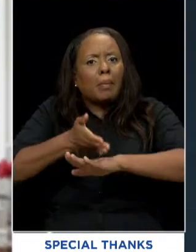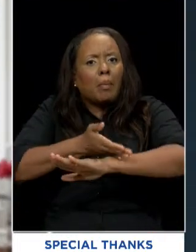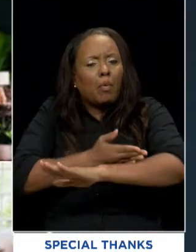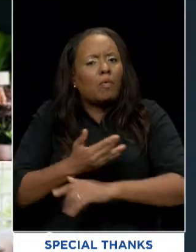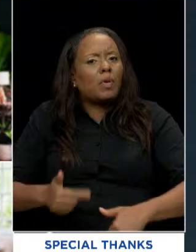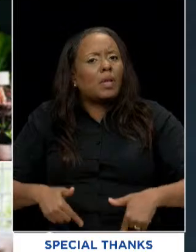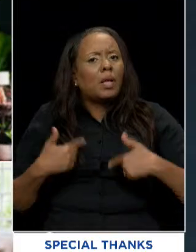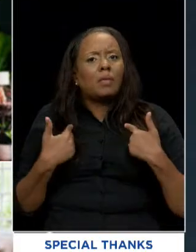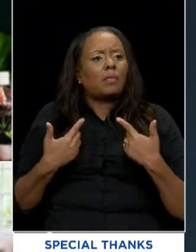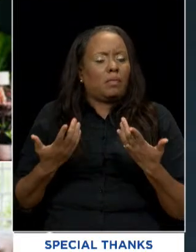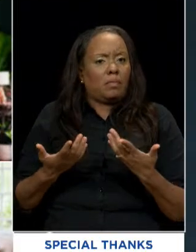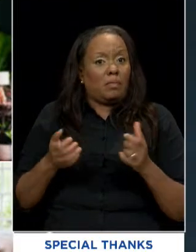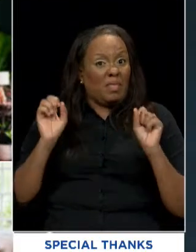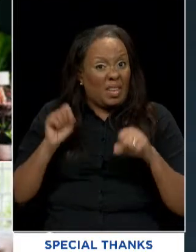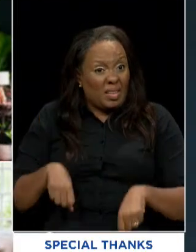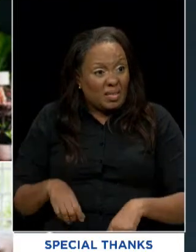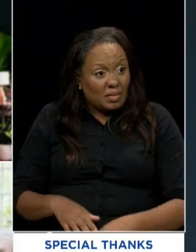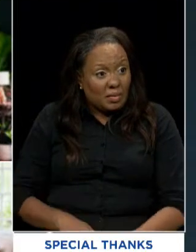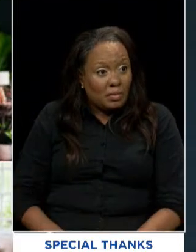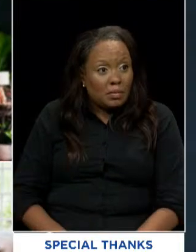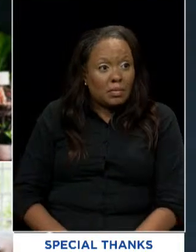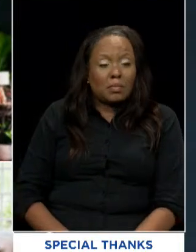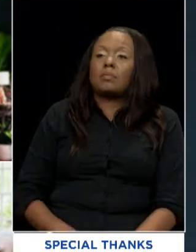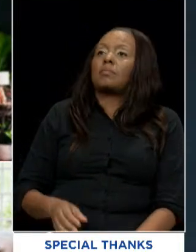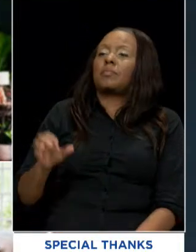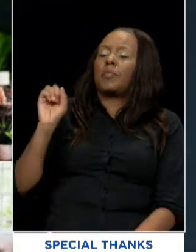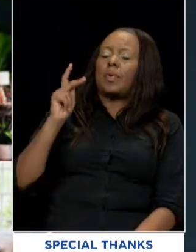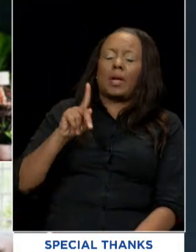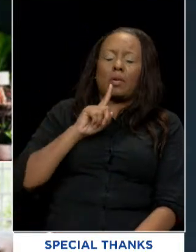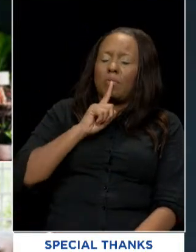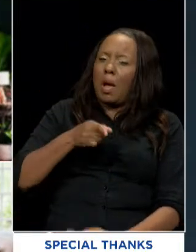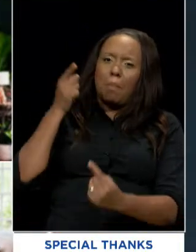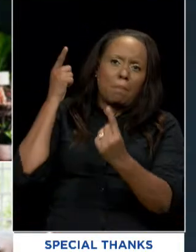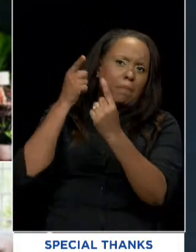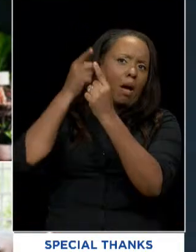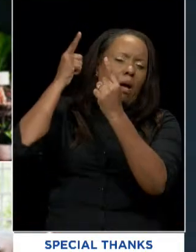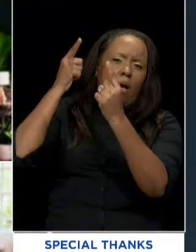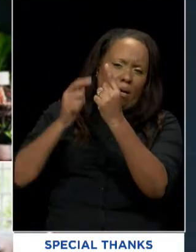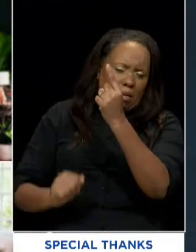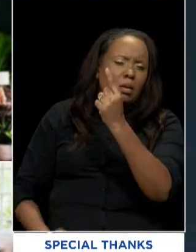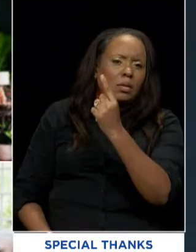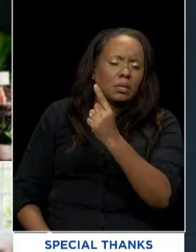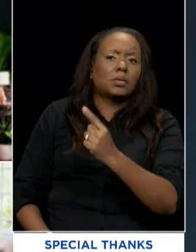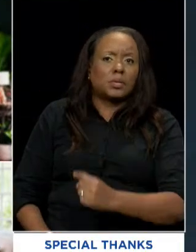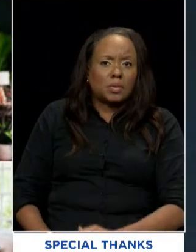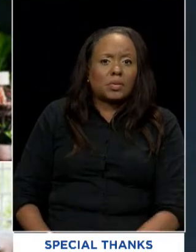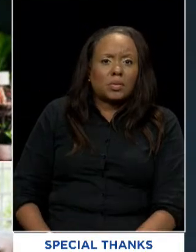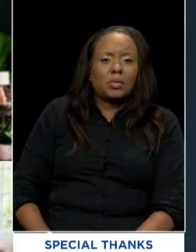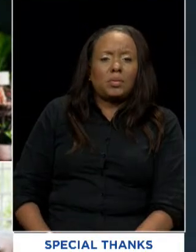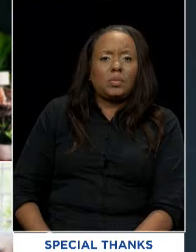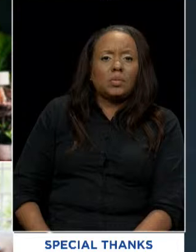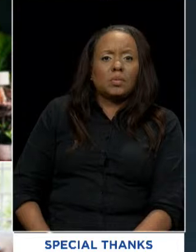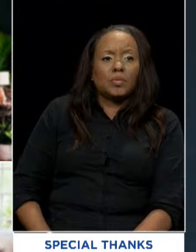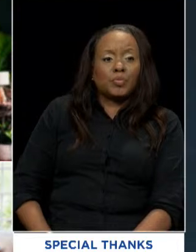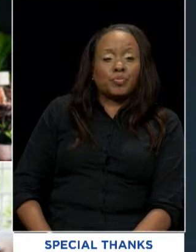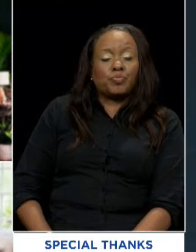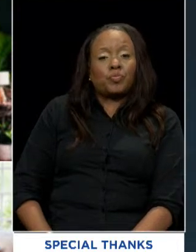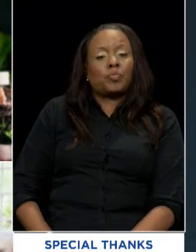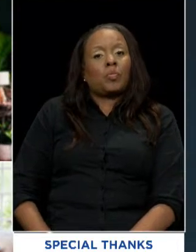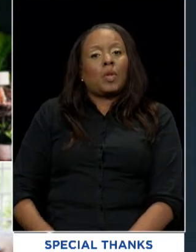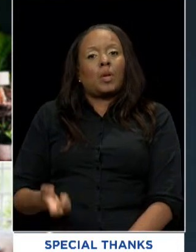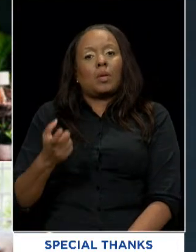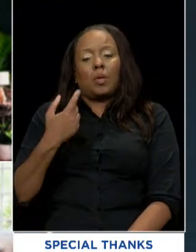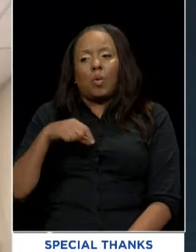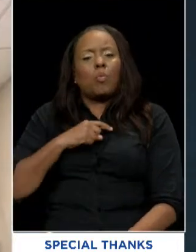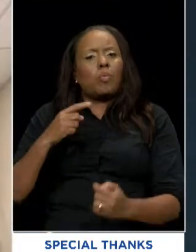evening? No, Cassandra definitely hit the nail on the head there in terms of it is all about prevention rather than